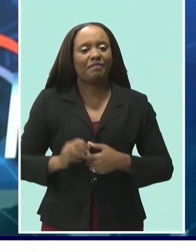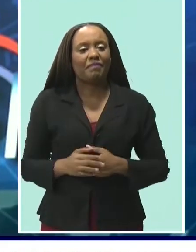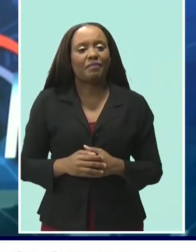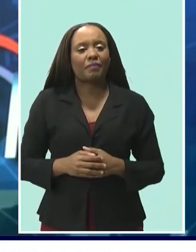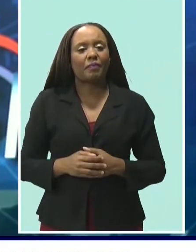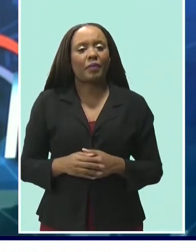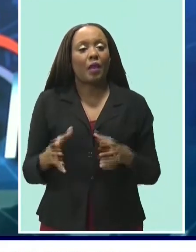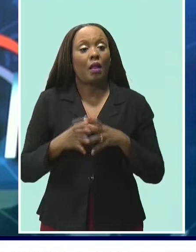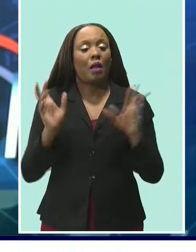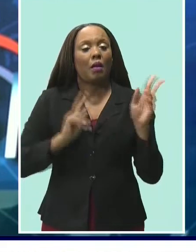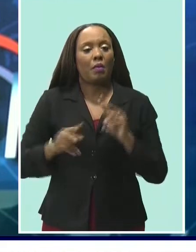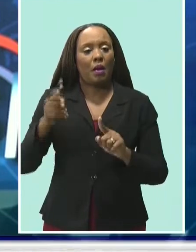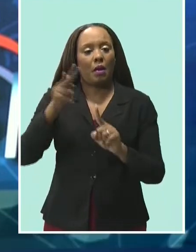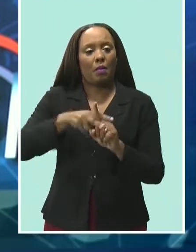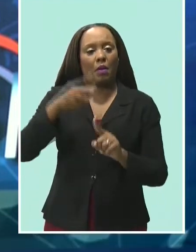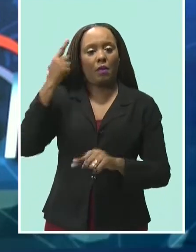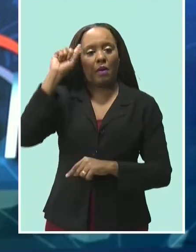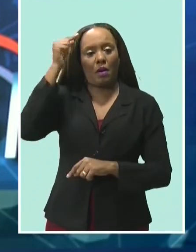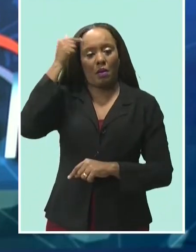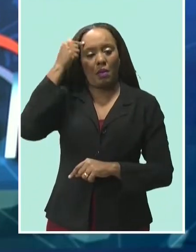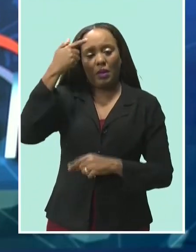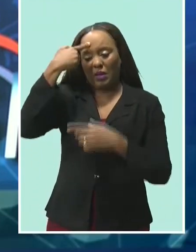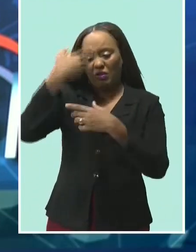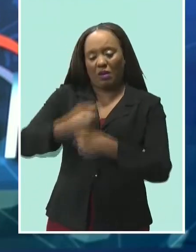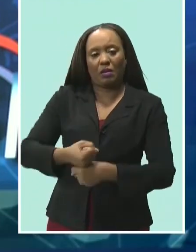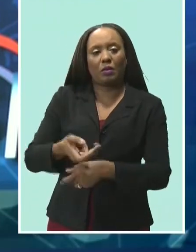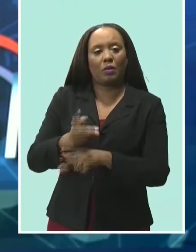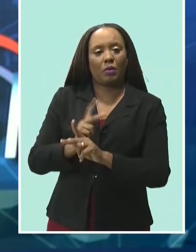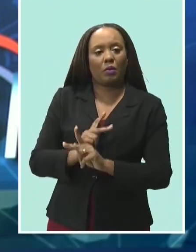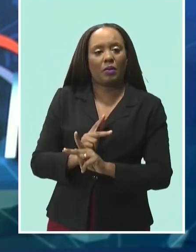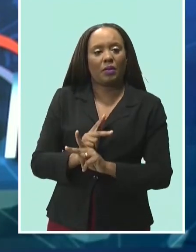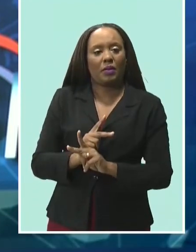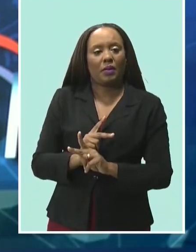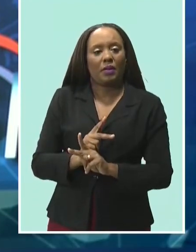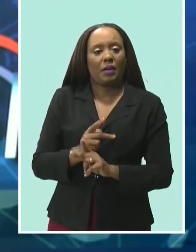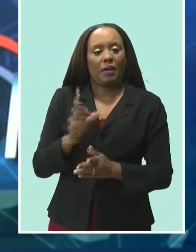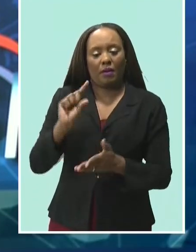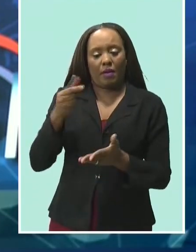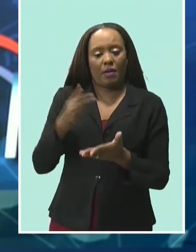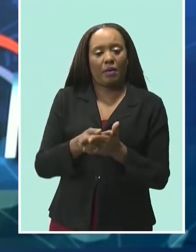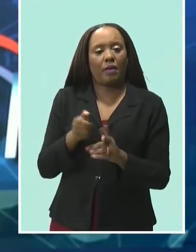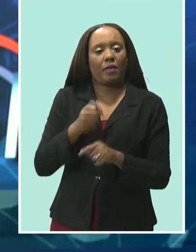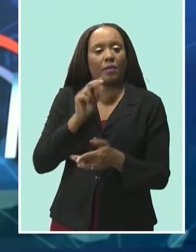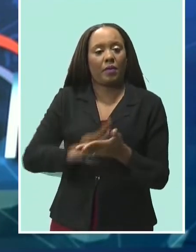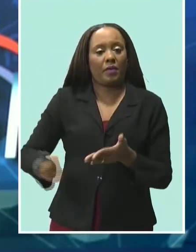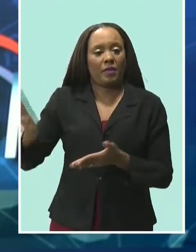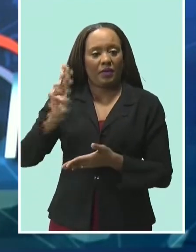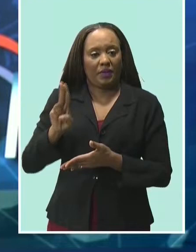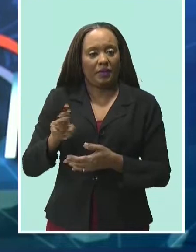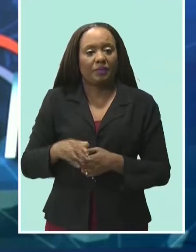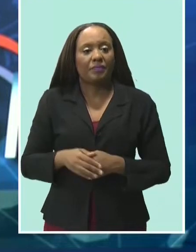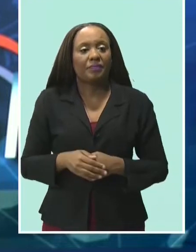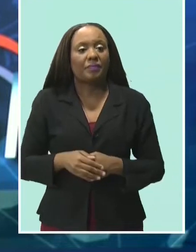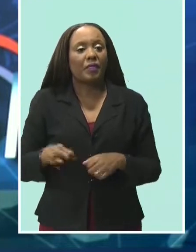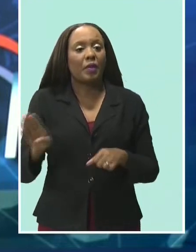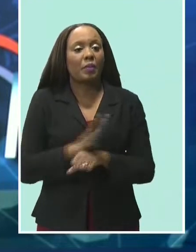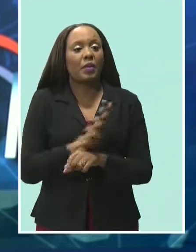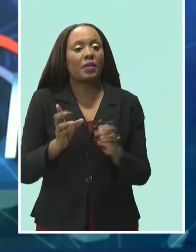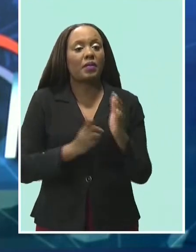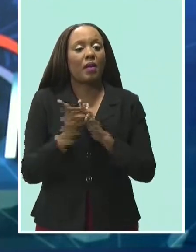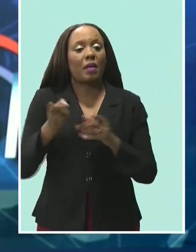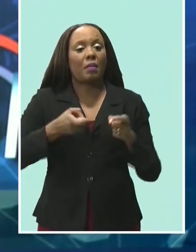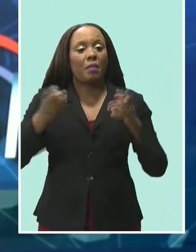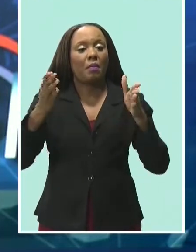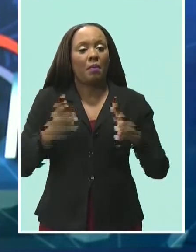for government's trust loans to start a business have been university graduates. Word of this from the business development manager with the Barbados Trust Fund